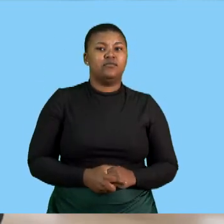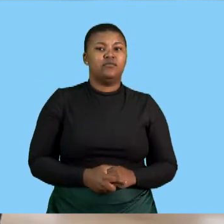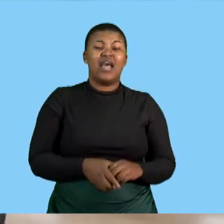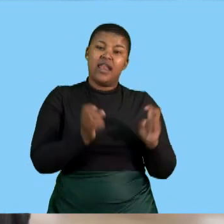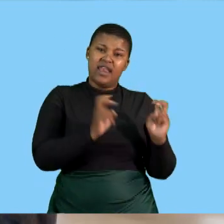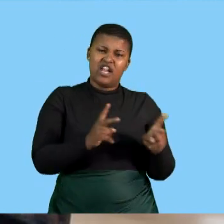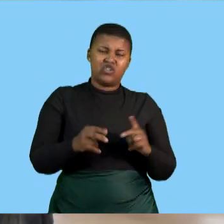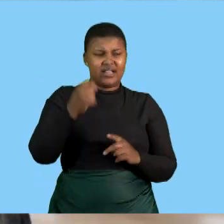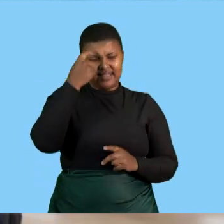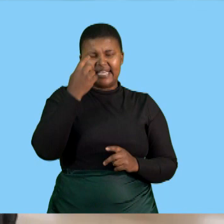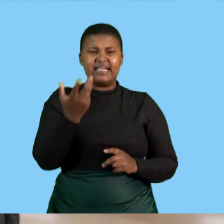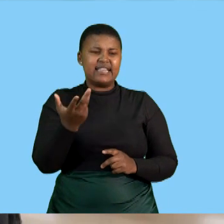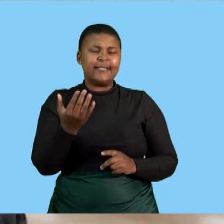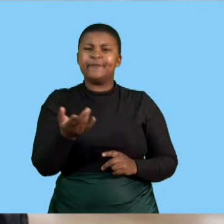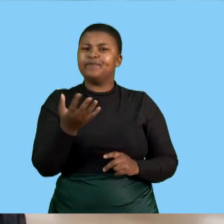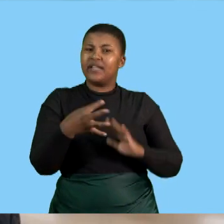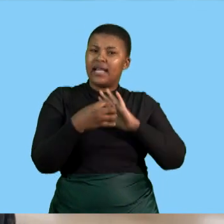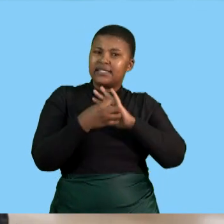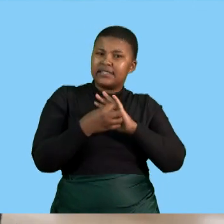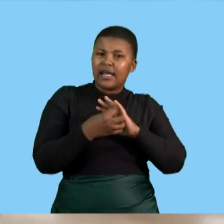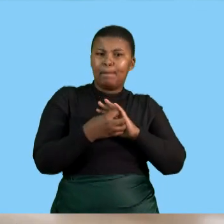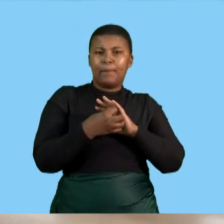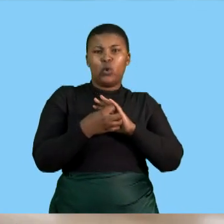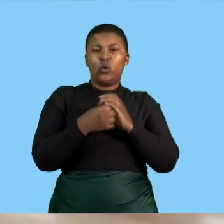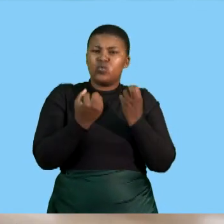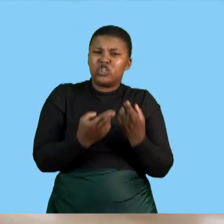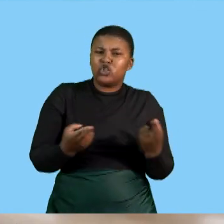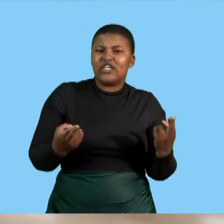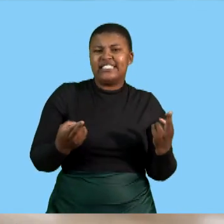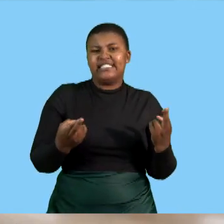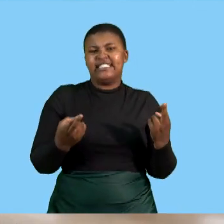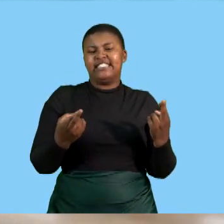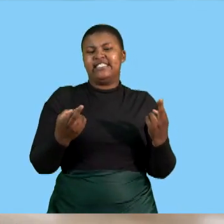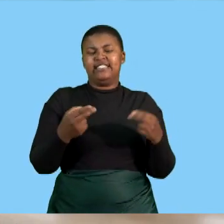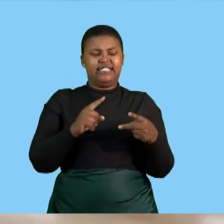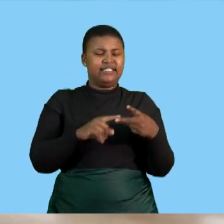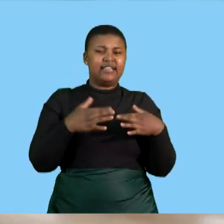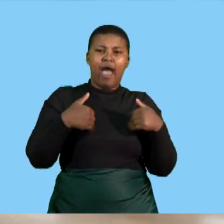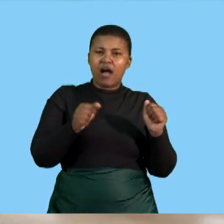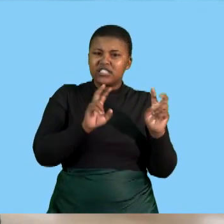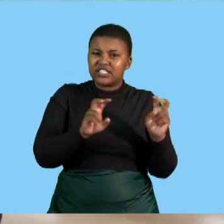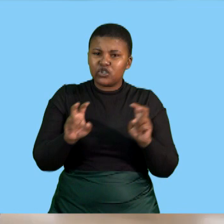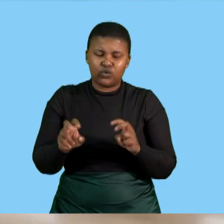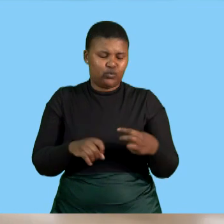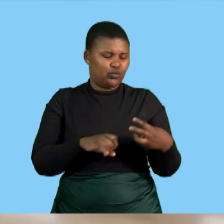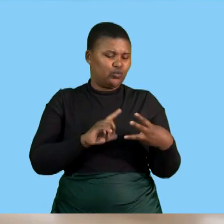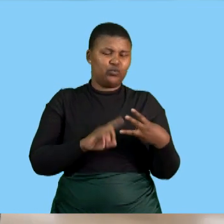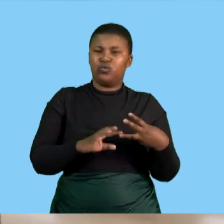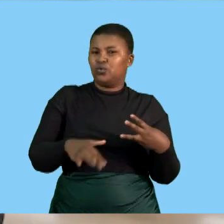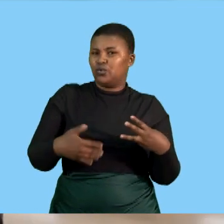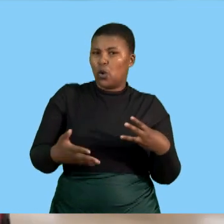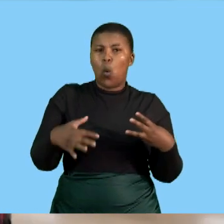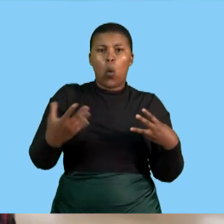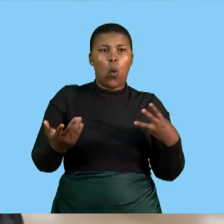of environmental issues such as non-renewable resources, health issues, or then of